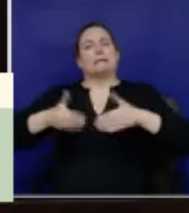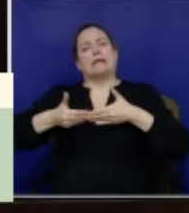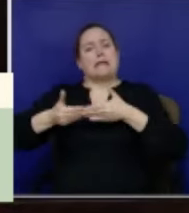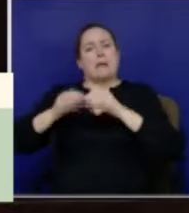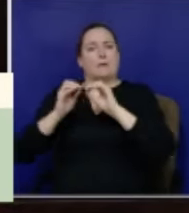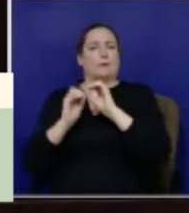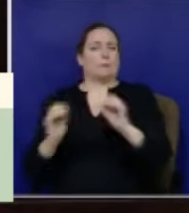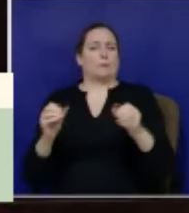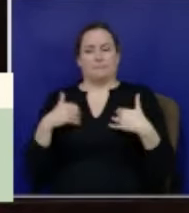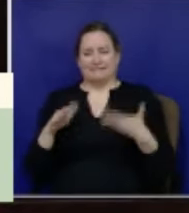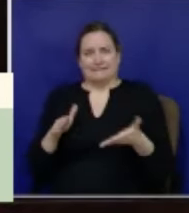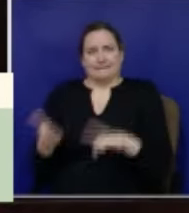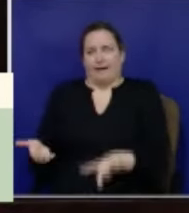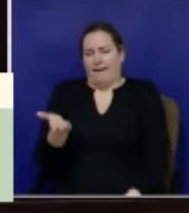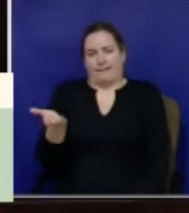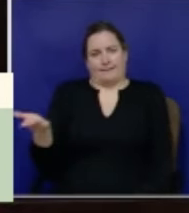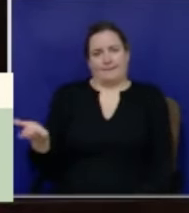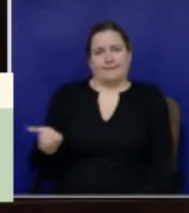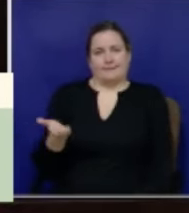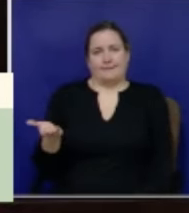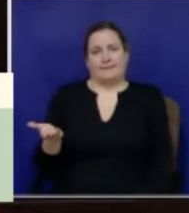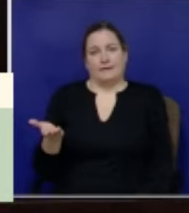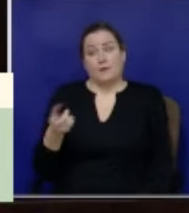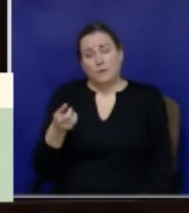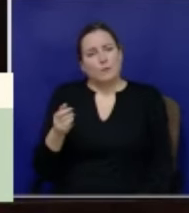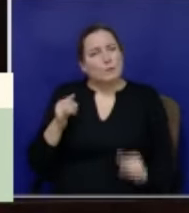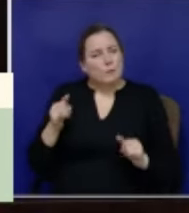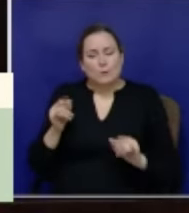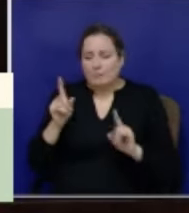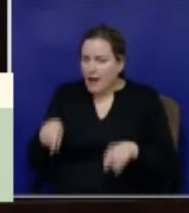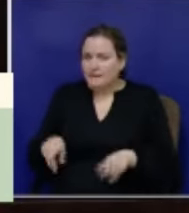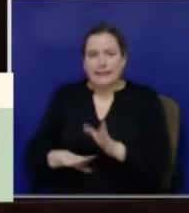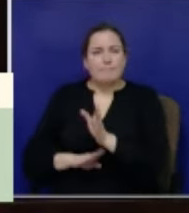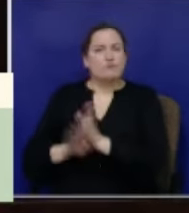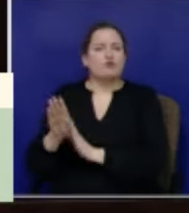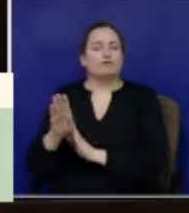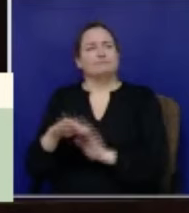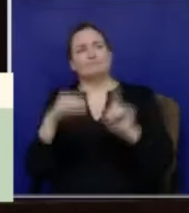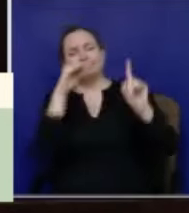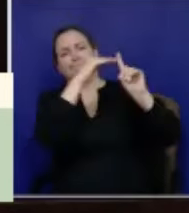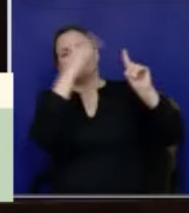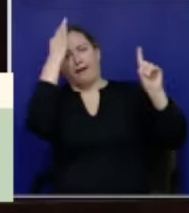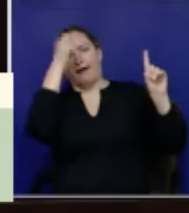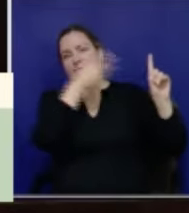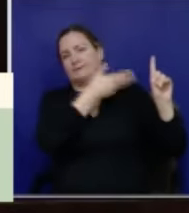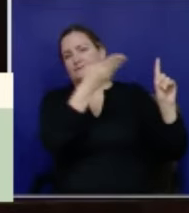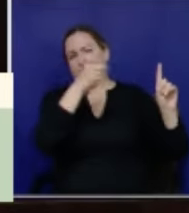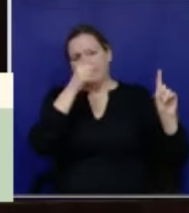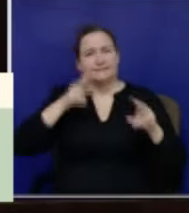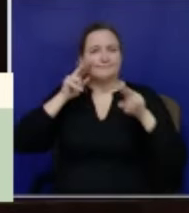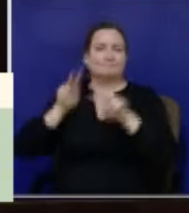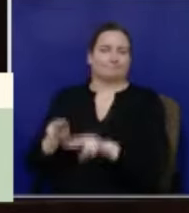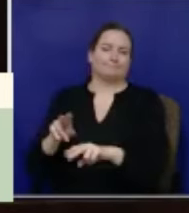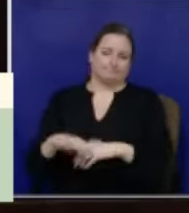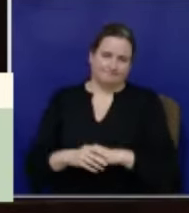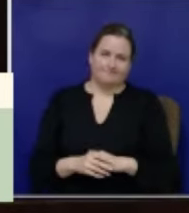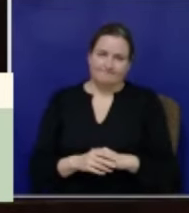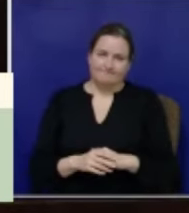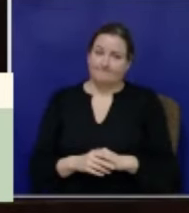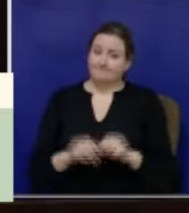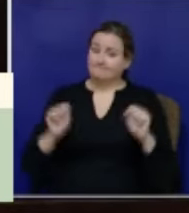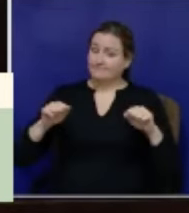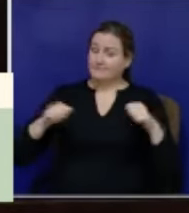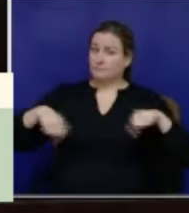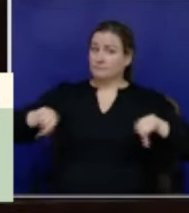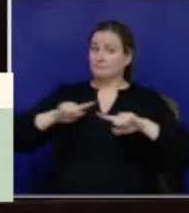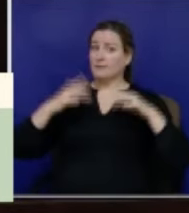and that are dying. And this must be urgently improved. And we, as Parliament, as the Honourable Member pointed out, need to ensure that